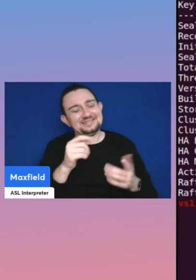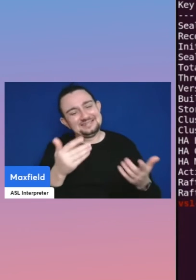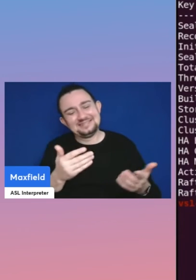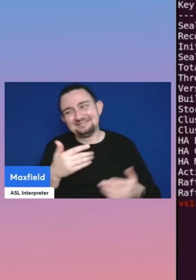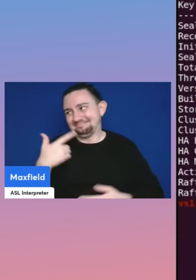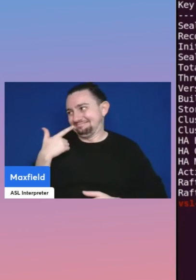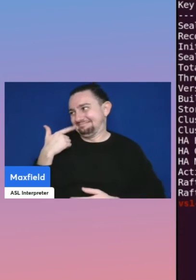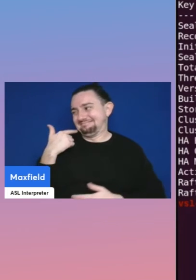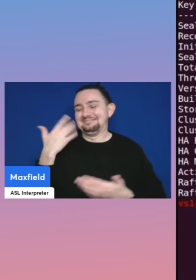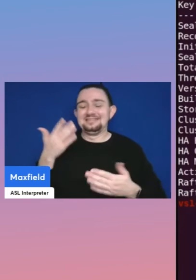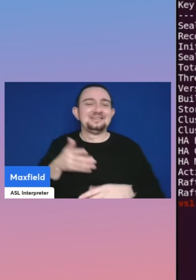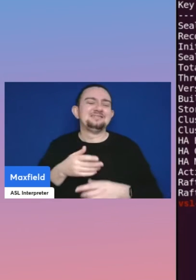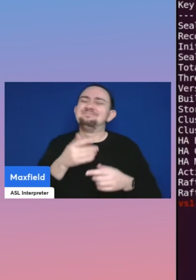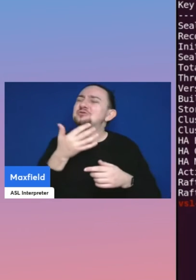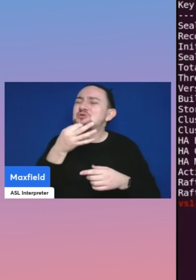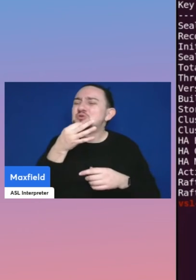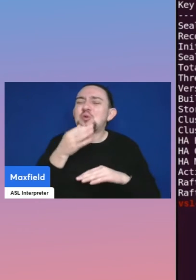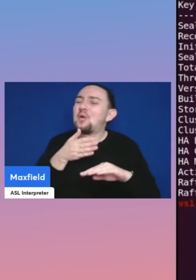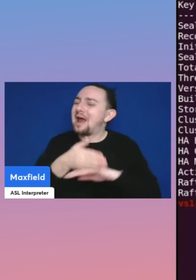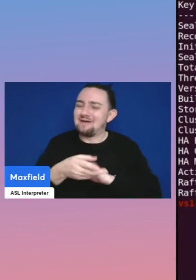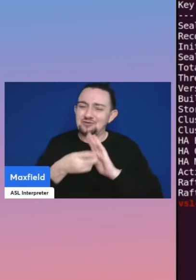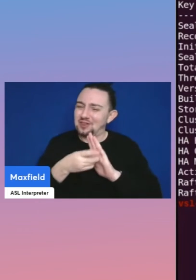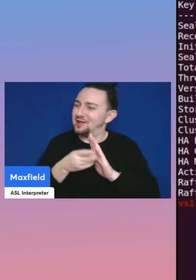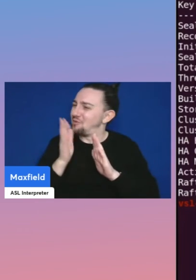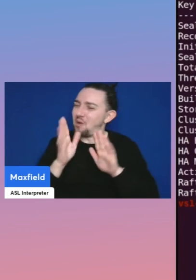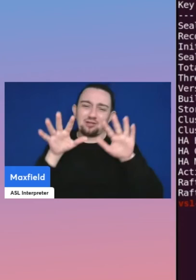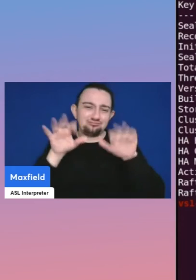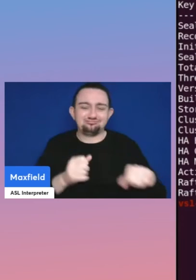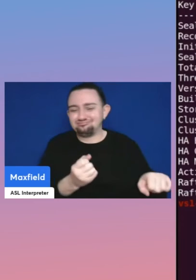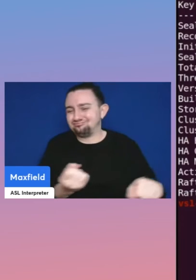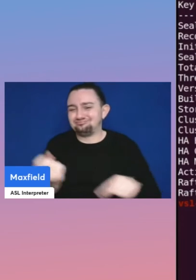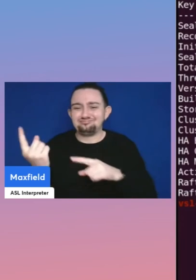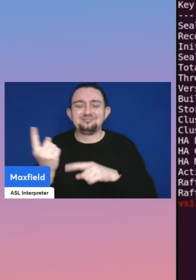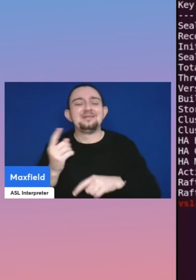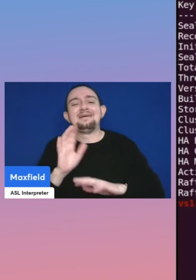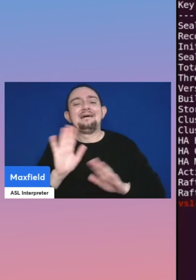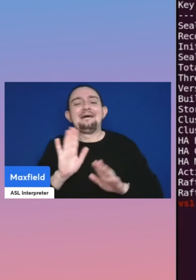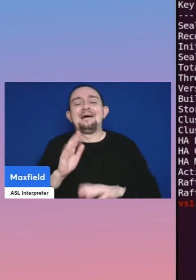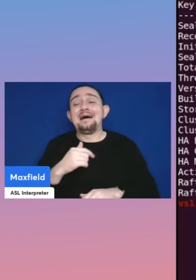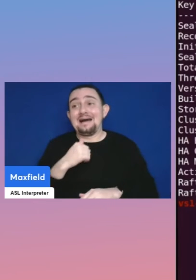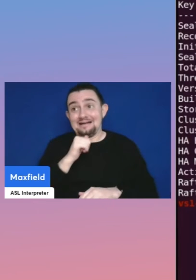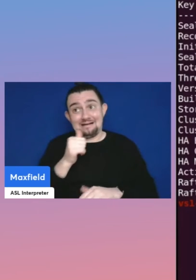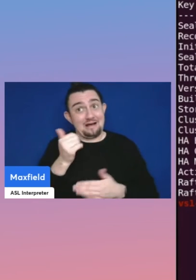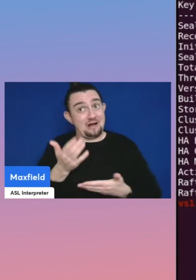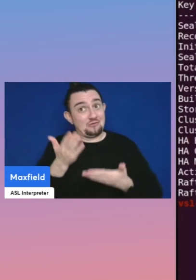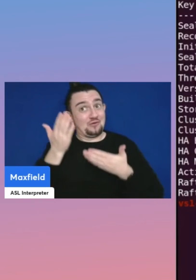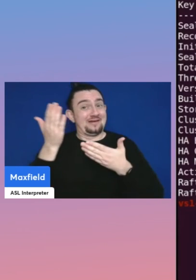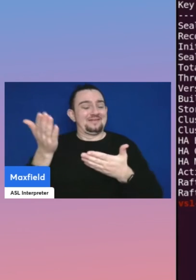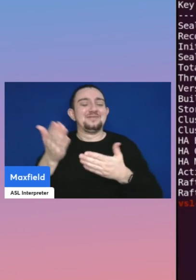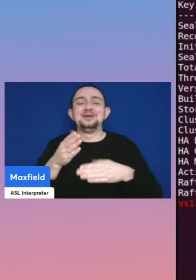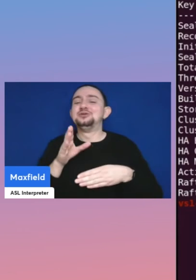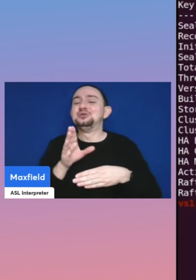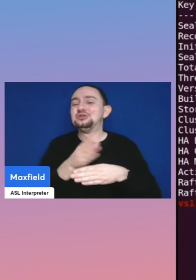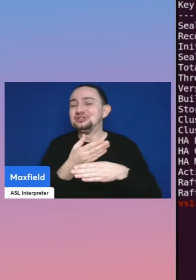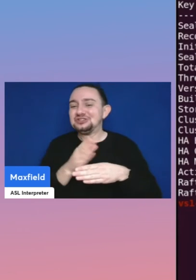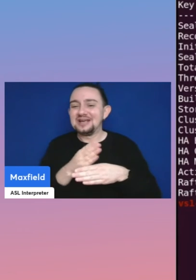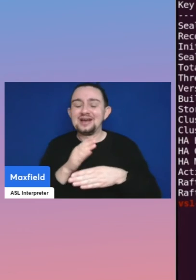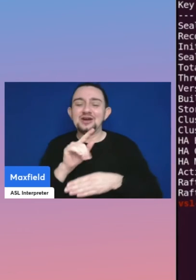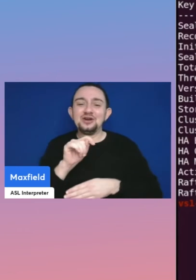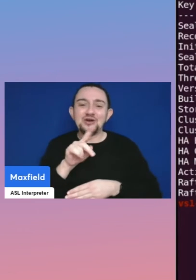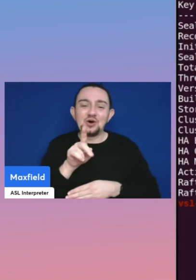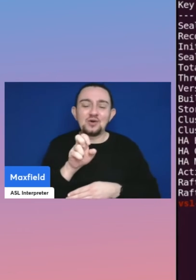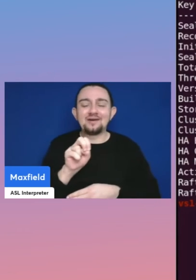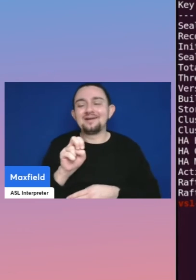this demonstration. So it is highly not recommended to share tokens lively or in a recording, but this is